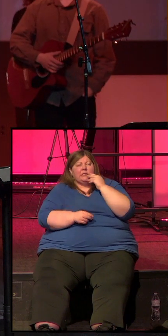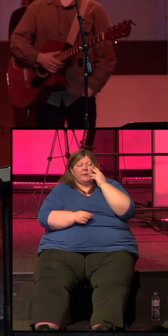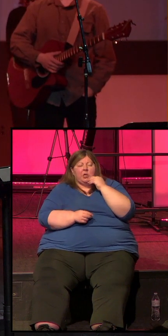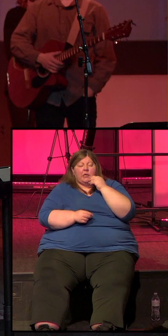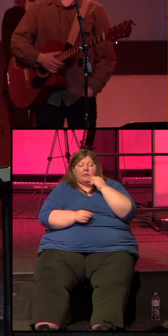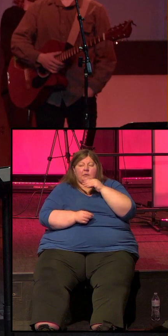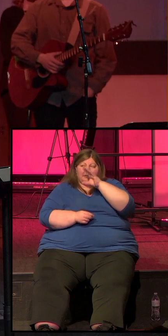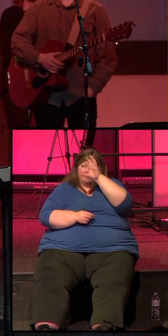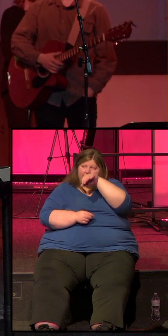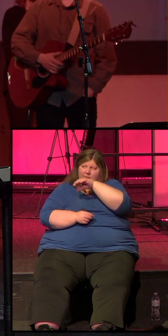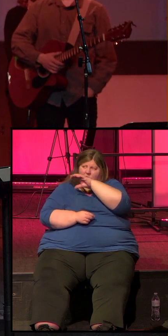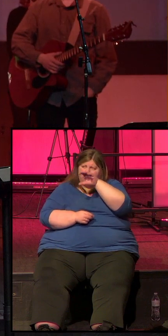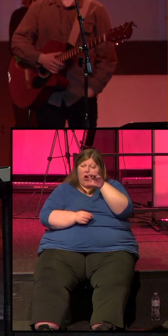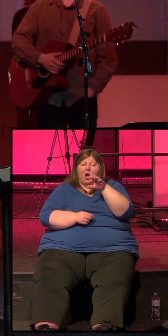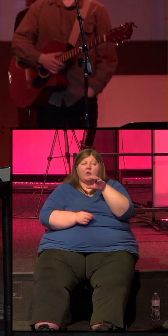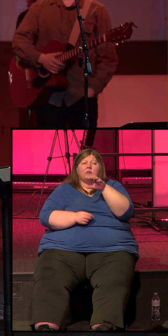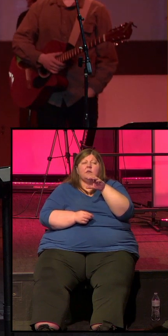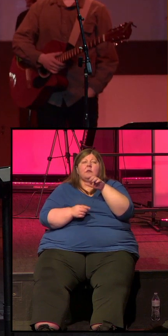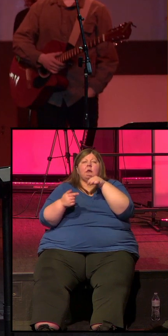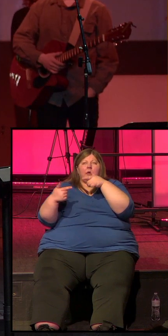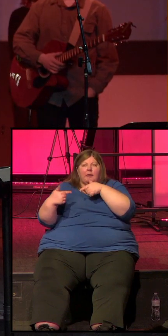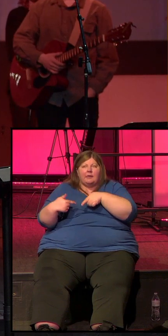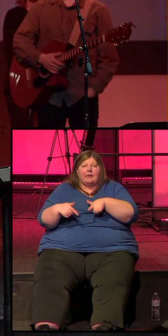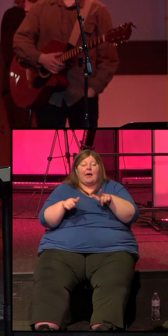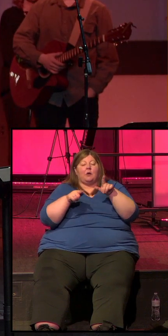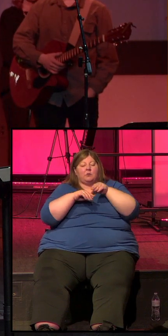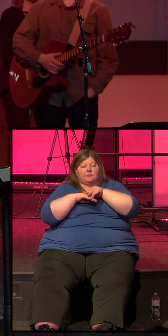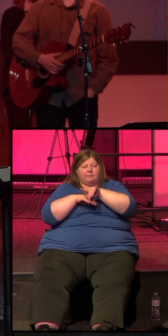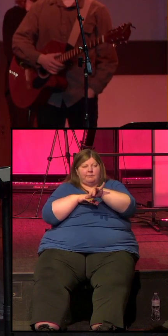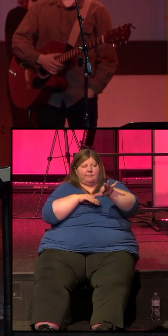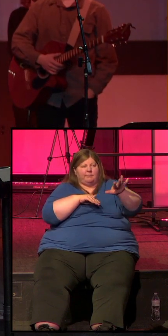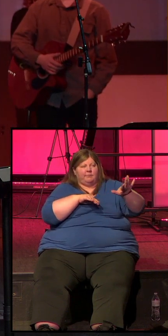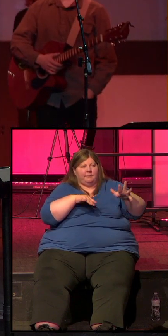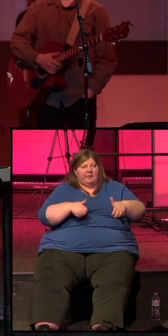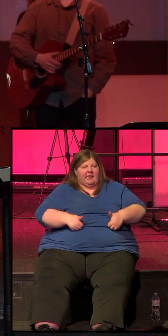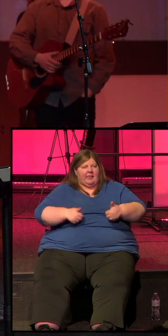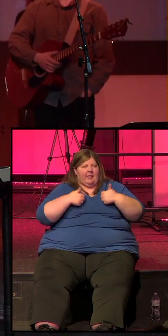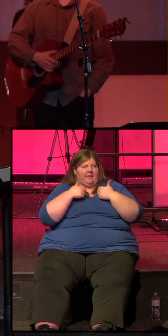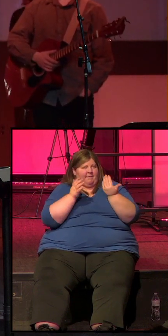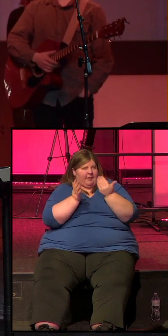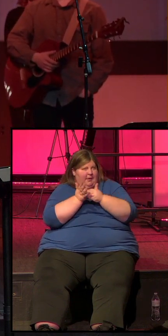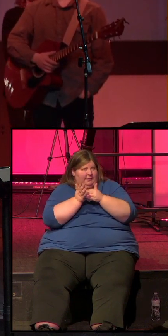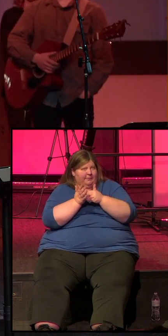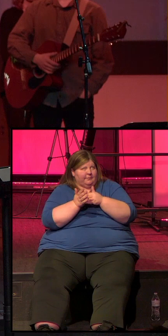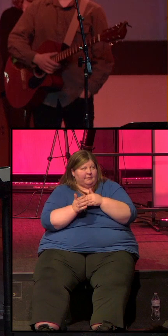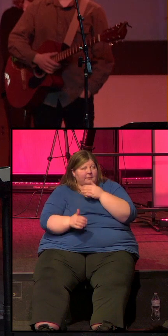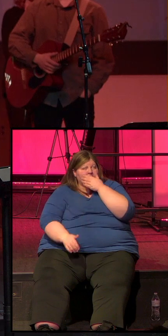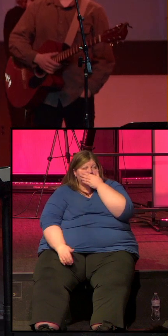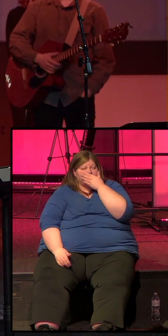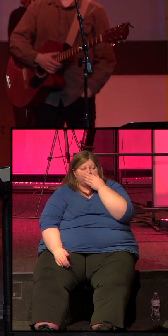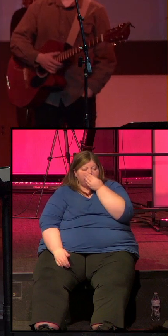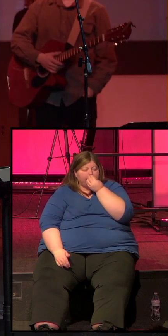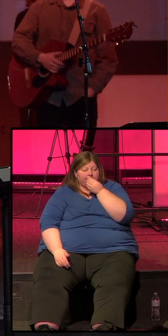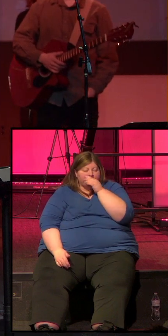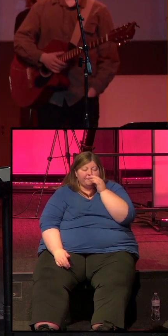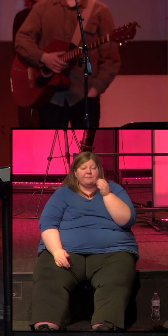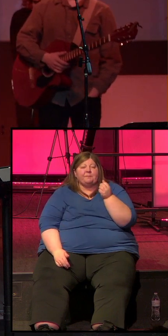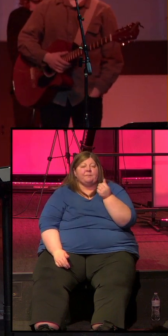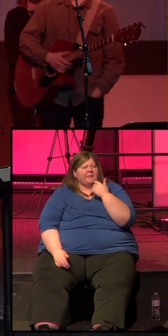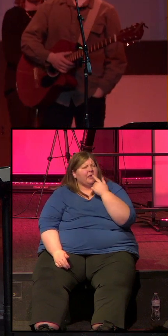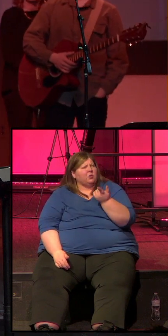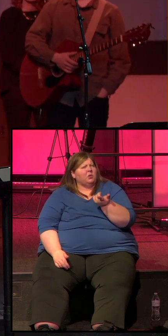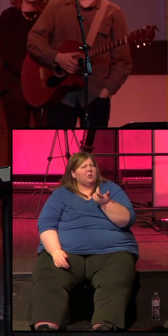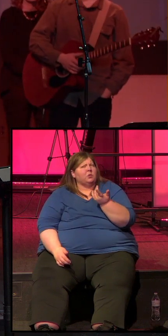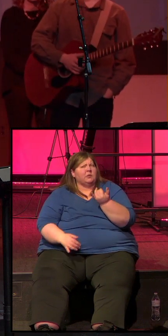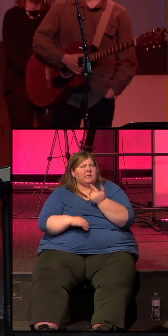that. I can bring that back to life. So what we're gonna do today, and I told you online earlier, is we're actually